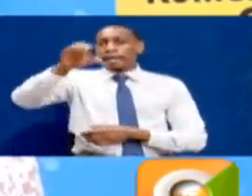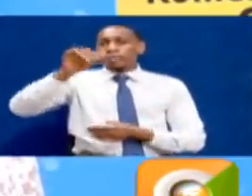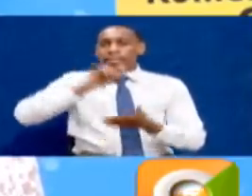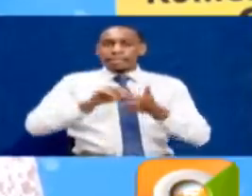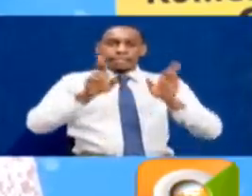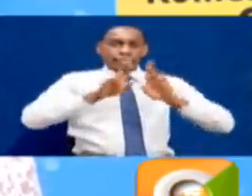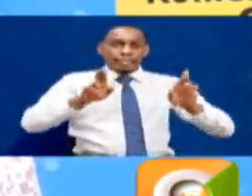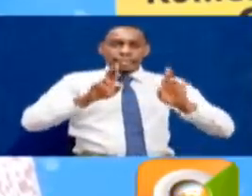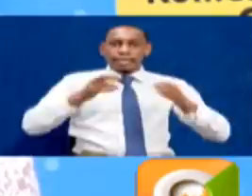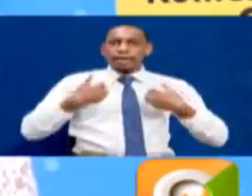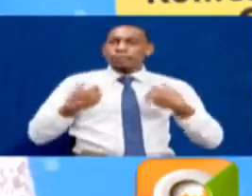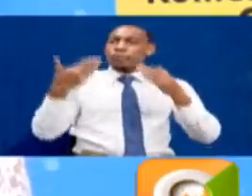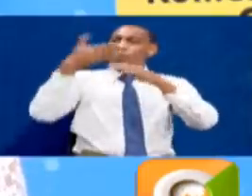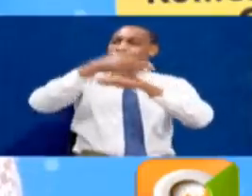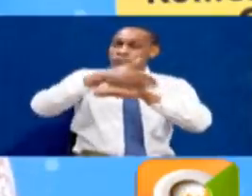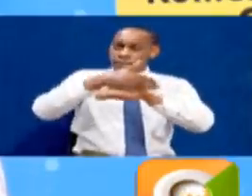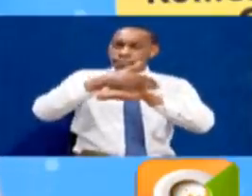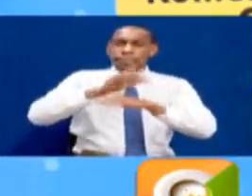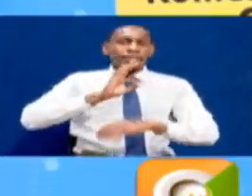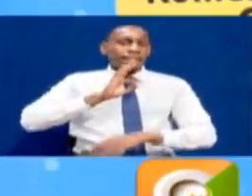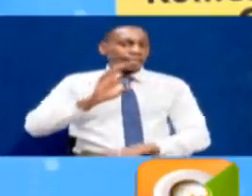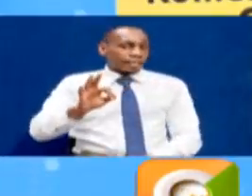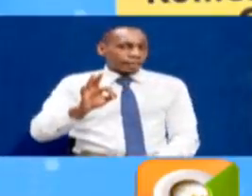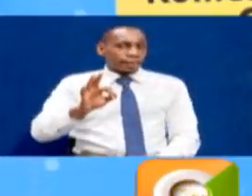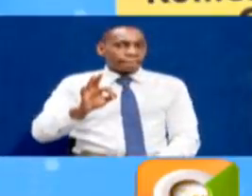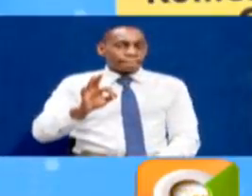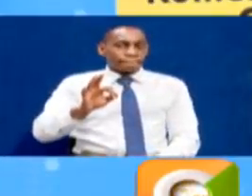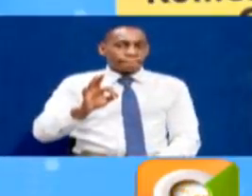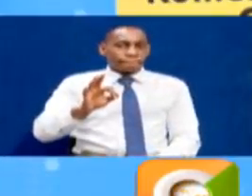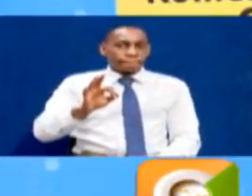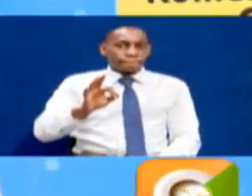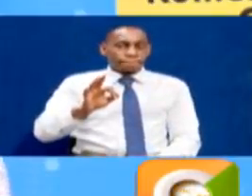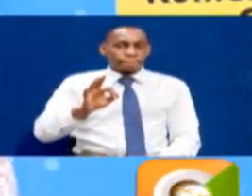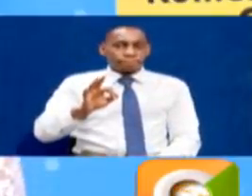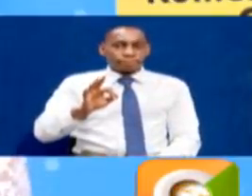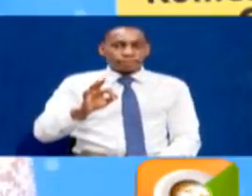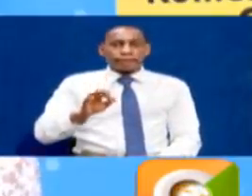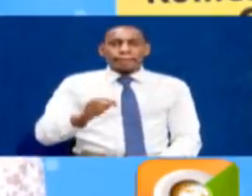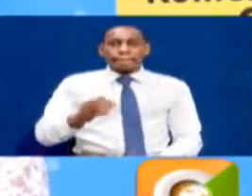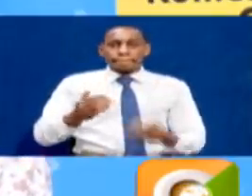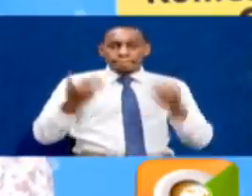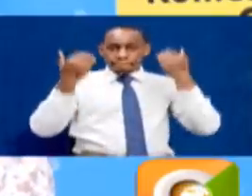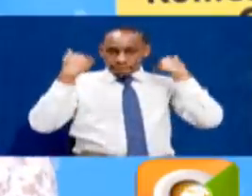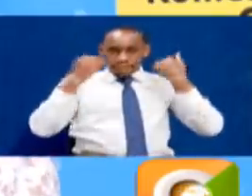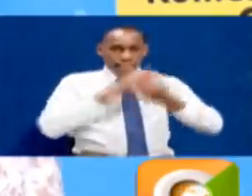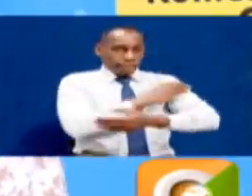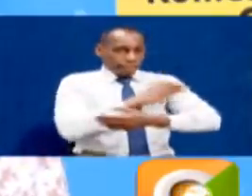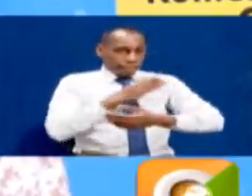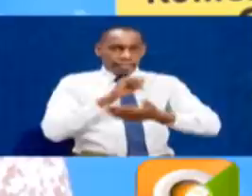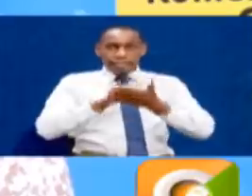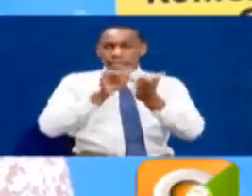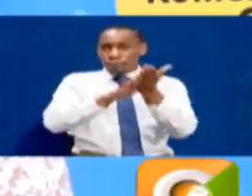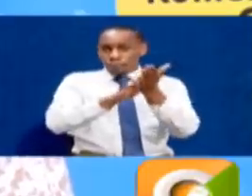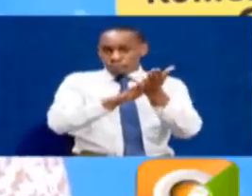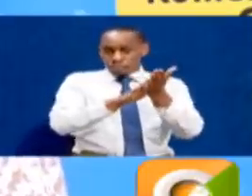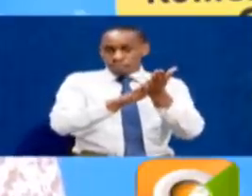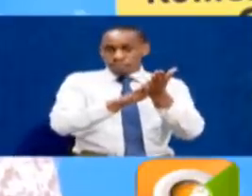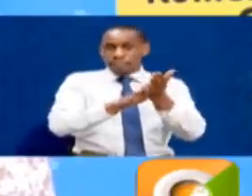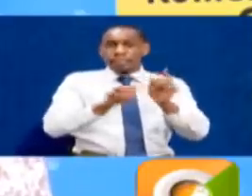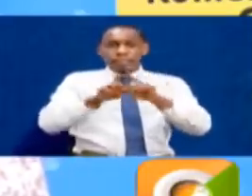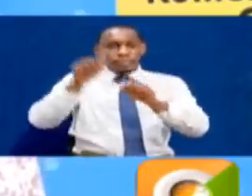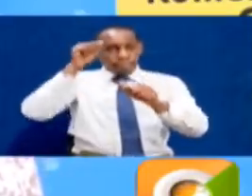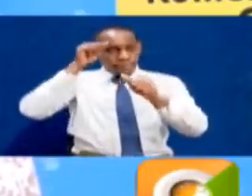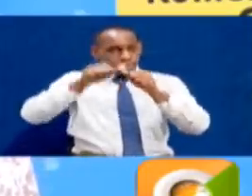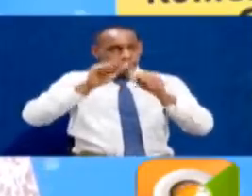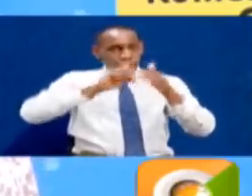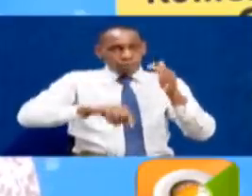that already have more than the 300 bed capacity that we are talking about. Don't